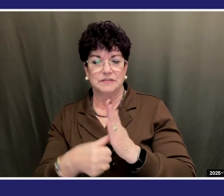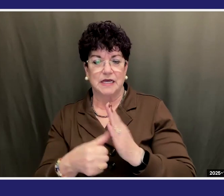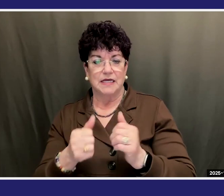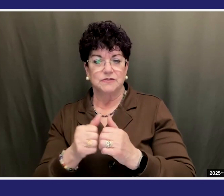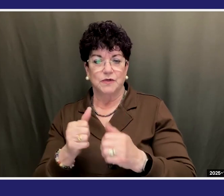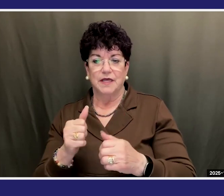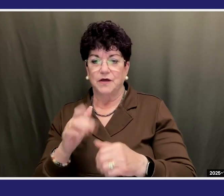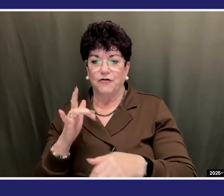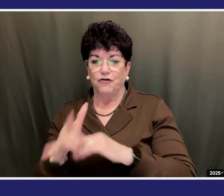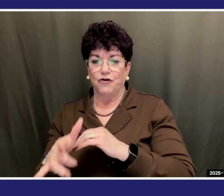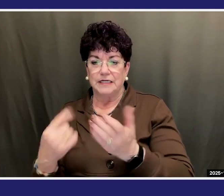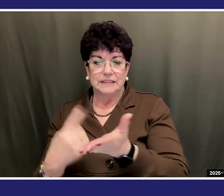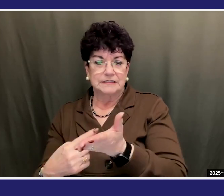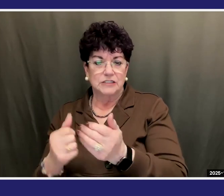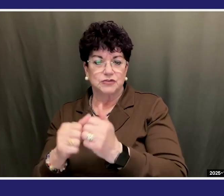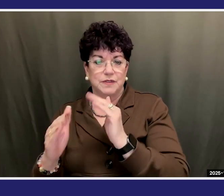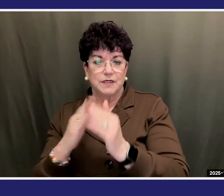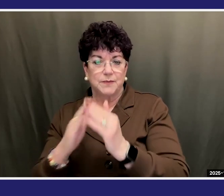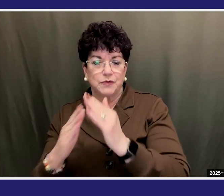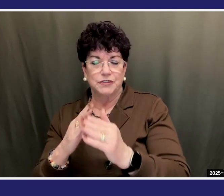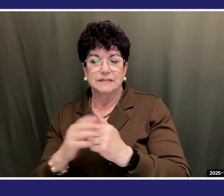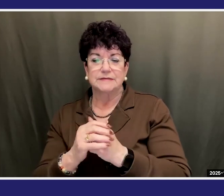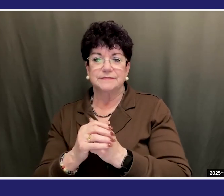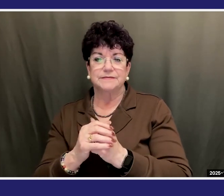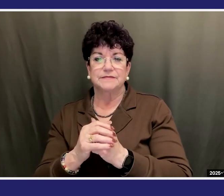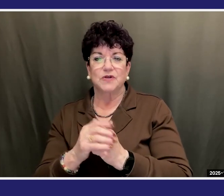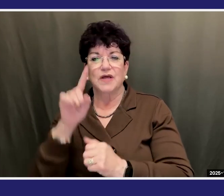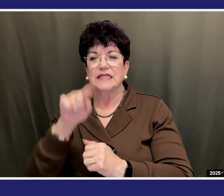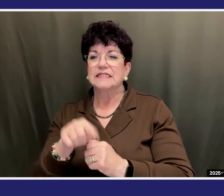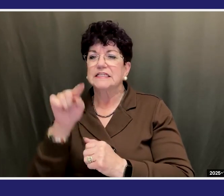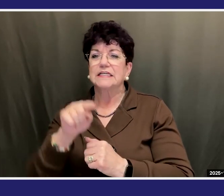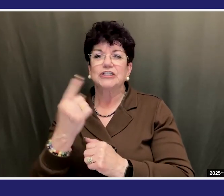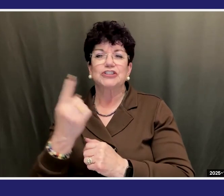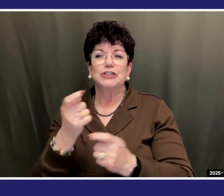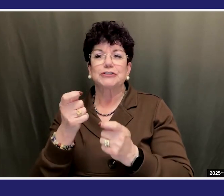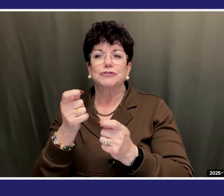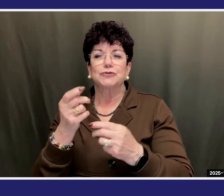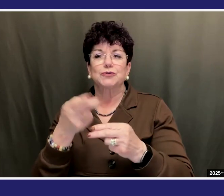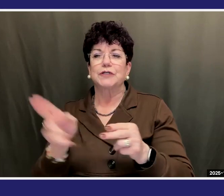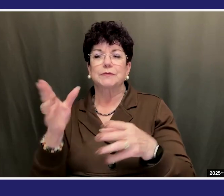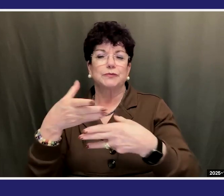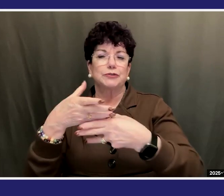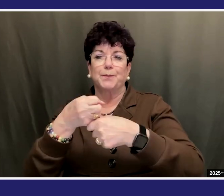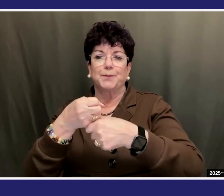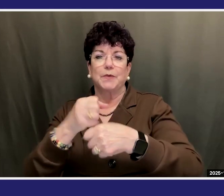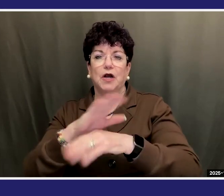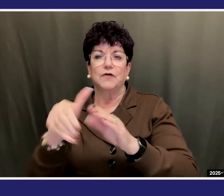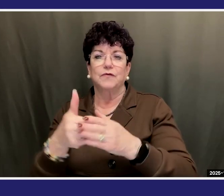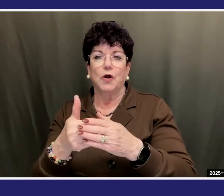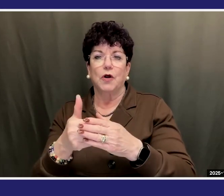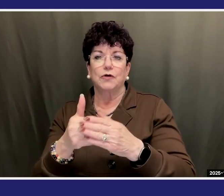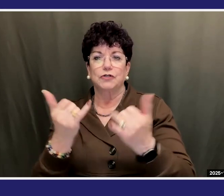convenings and conversations with the community. And so this is just a snapshot of all of the existing